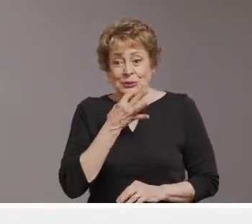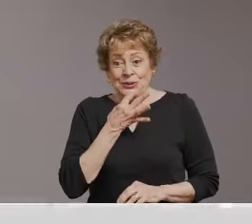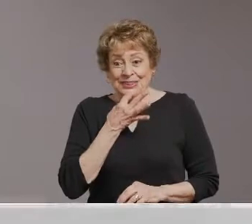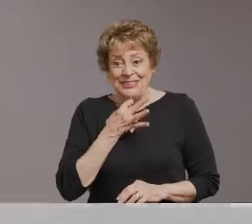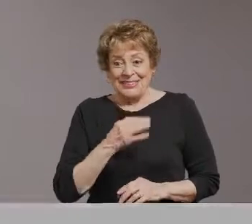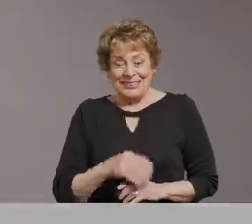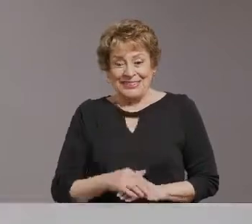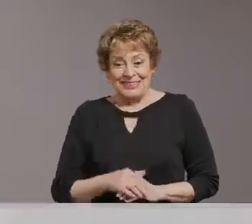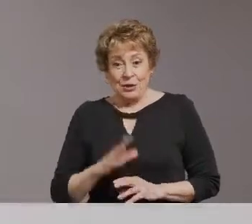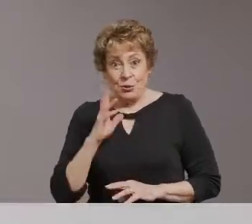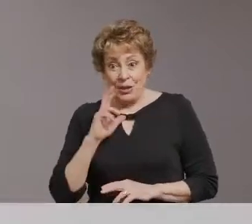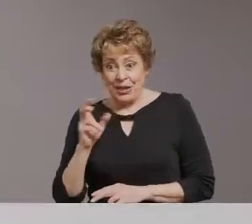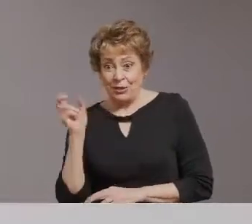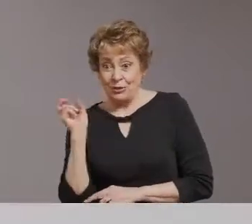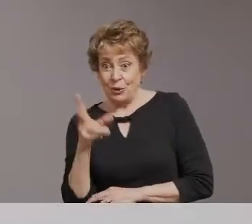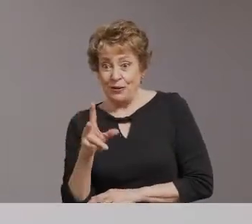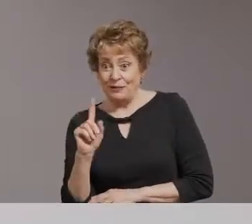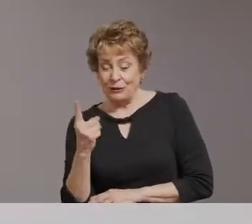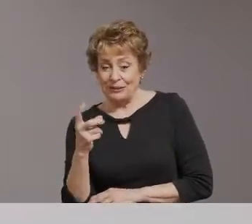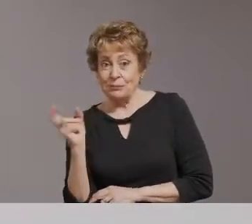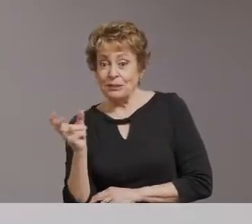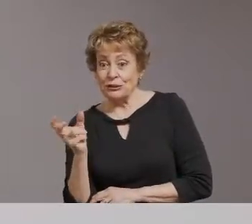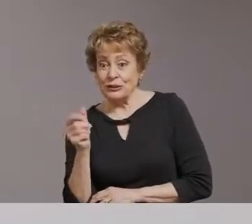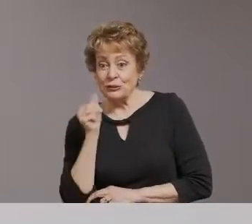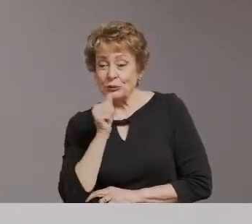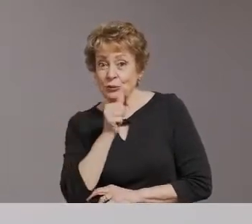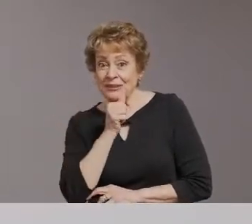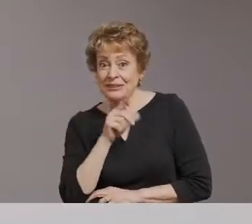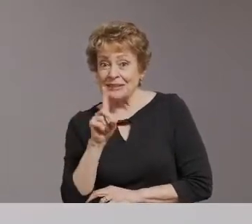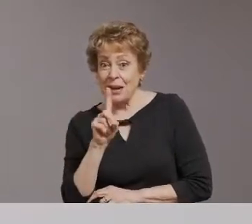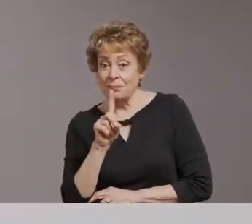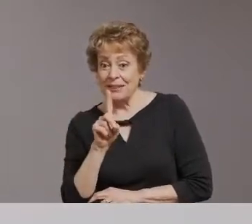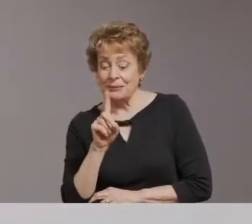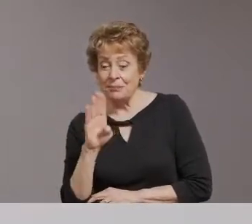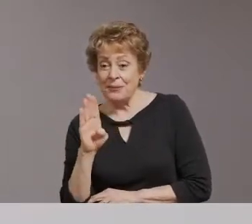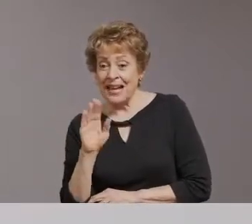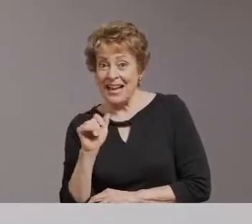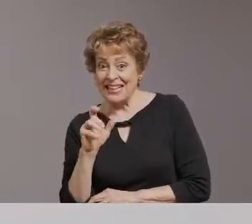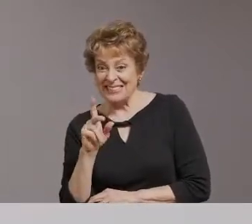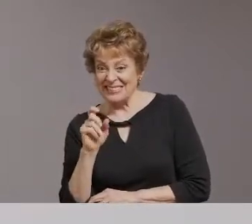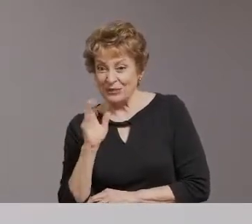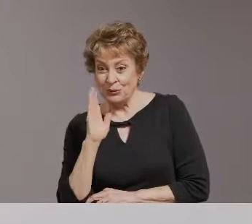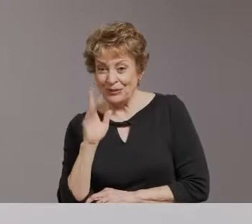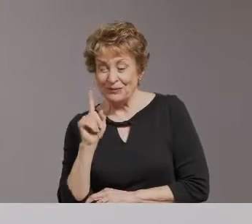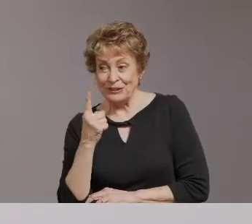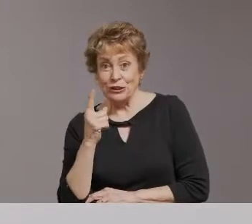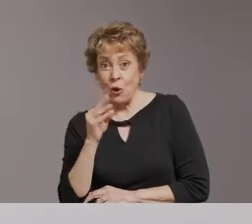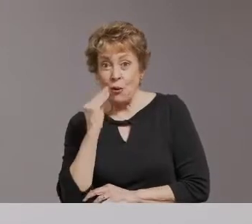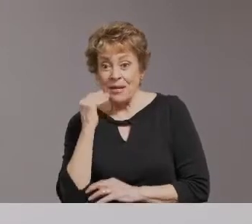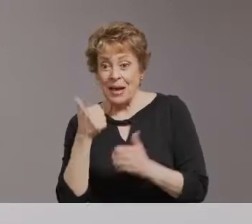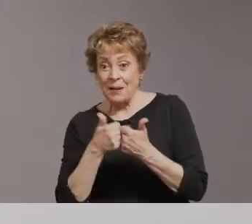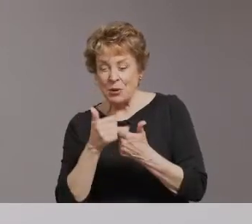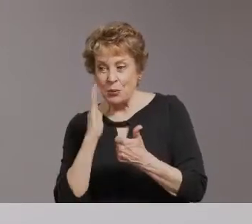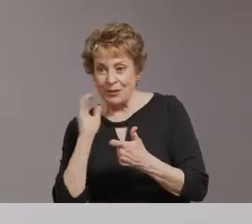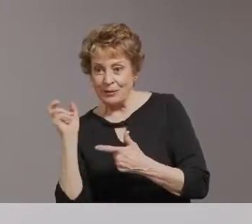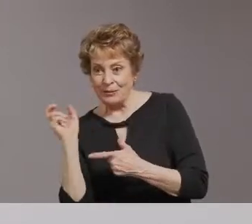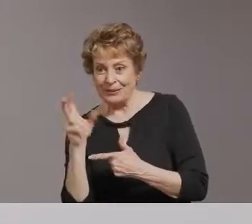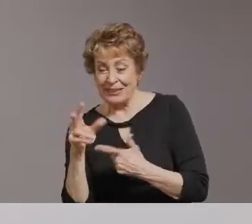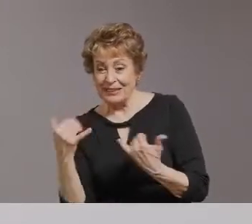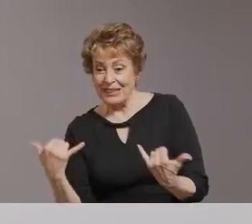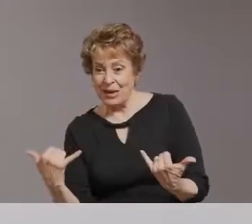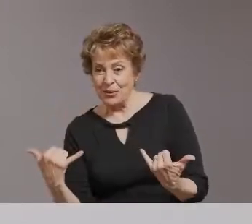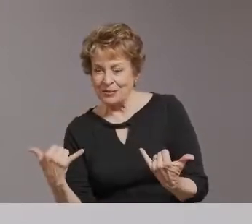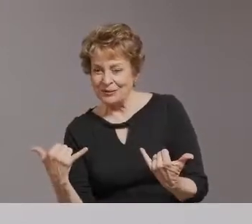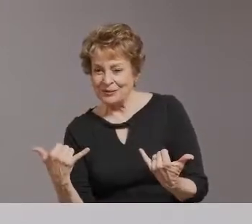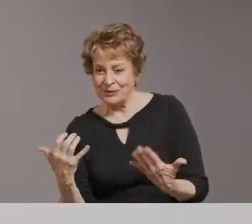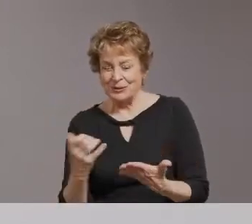Dr. Cara Christ. Good afternoon, everybody, and thanks for joining us today. We hope you've had a great week. I know I saw many of you on Monday when